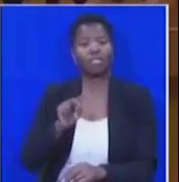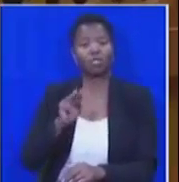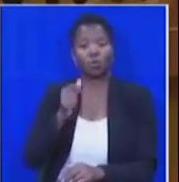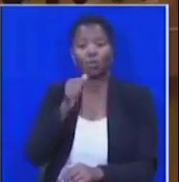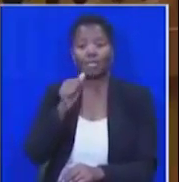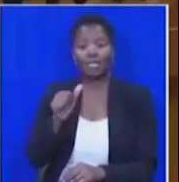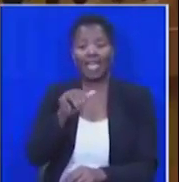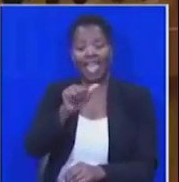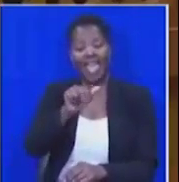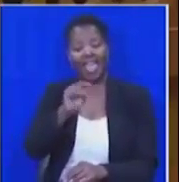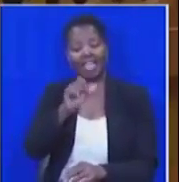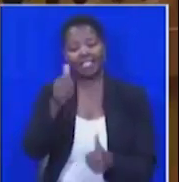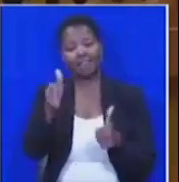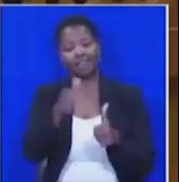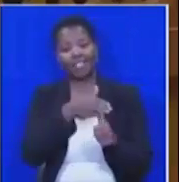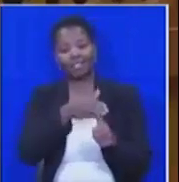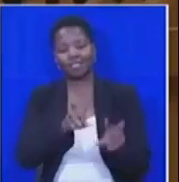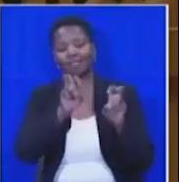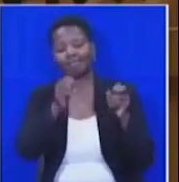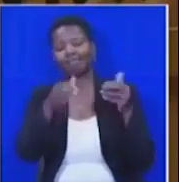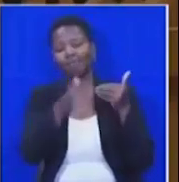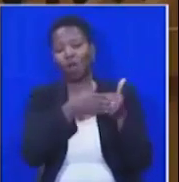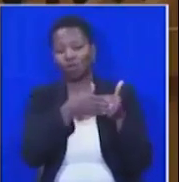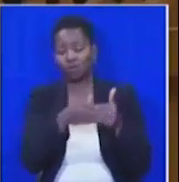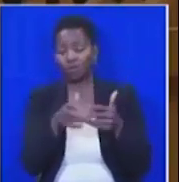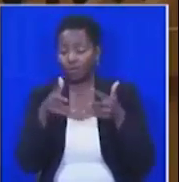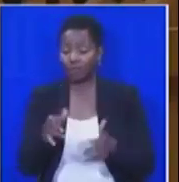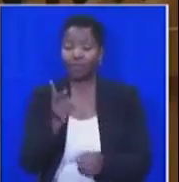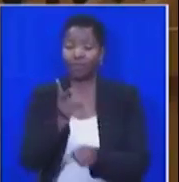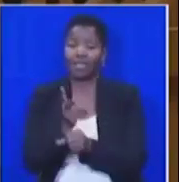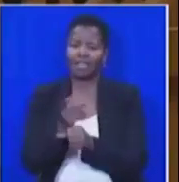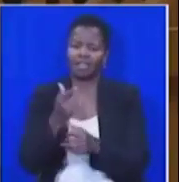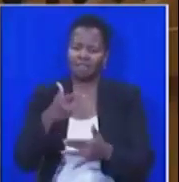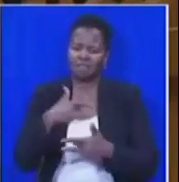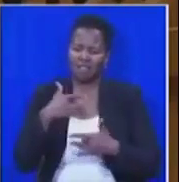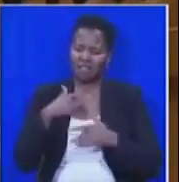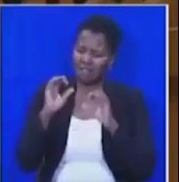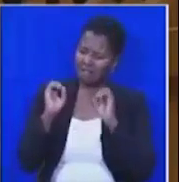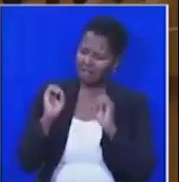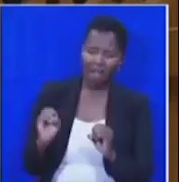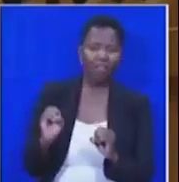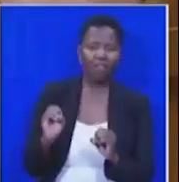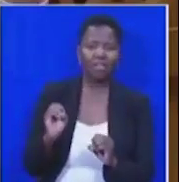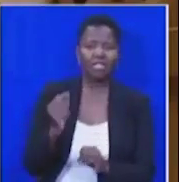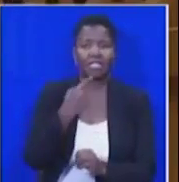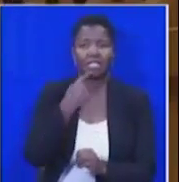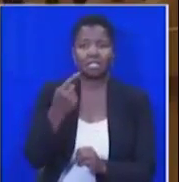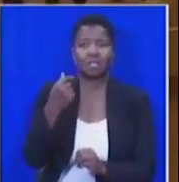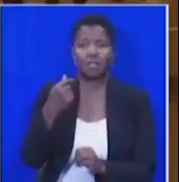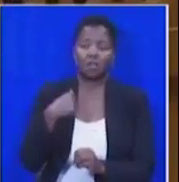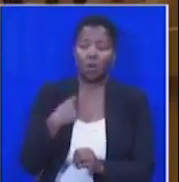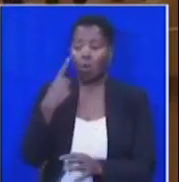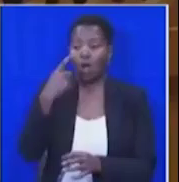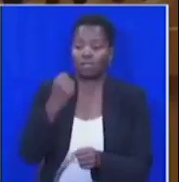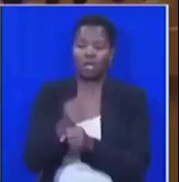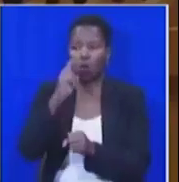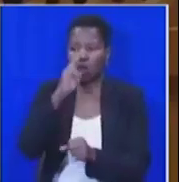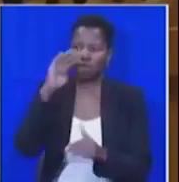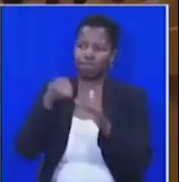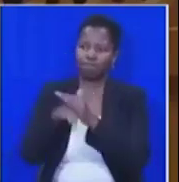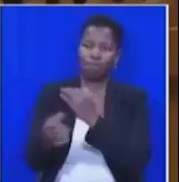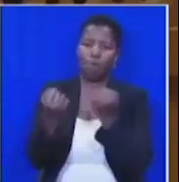comes first, unquote. That's why he felt nothing about saying he wants his day in court, but has